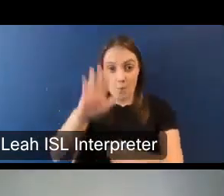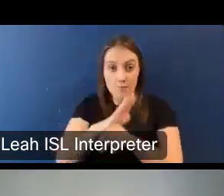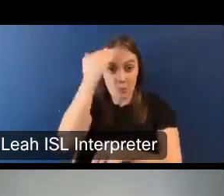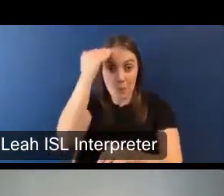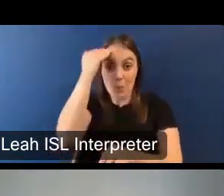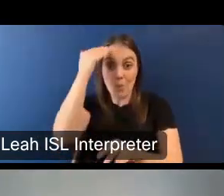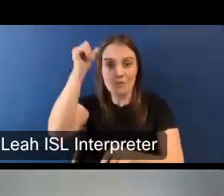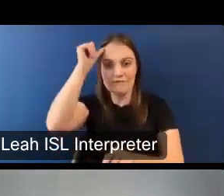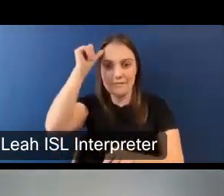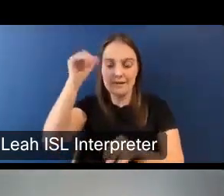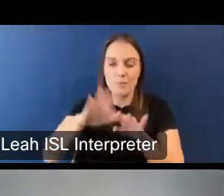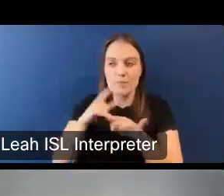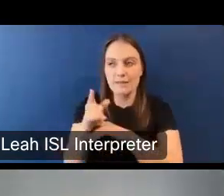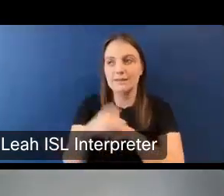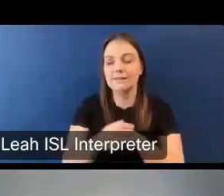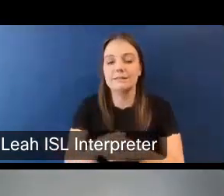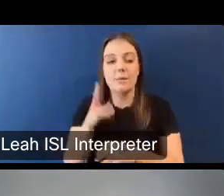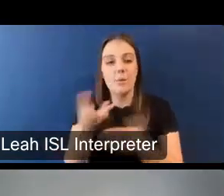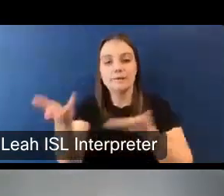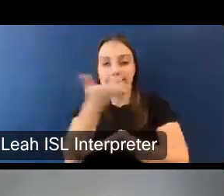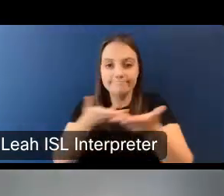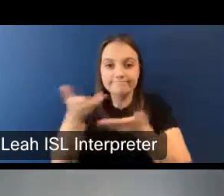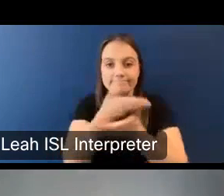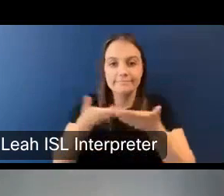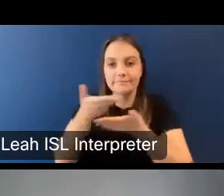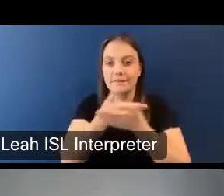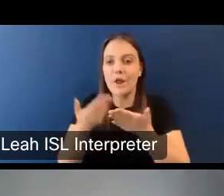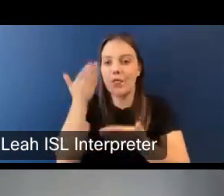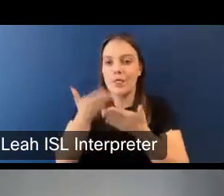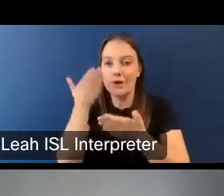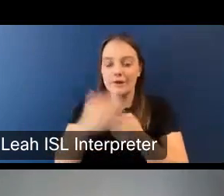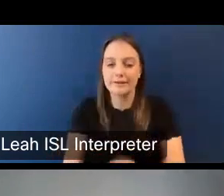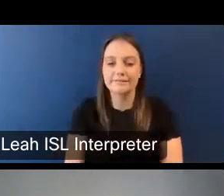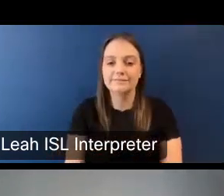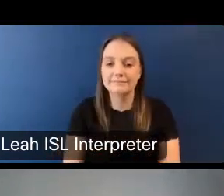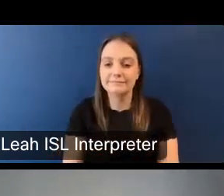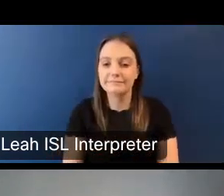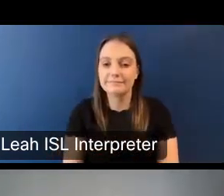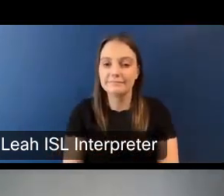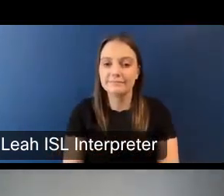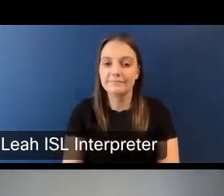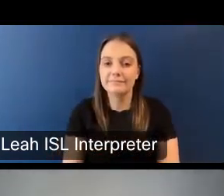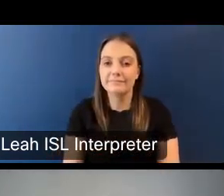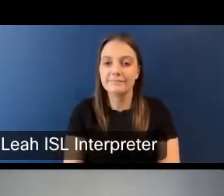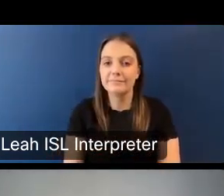a kind of vehicle for sharing learning. I'll speak to that a little bit more. Kind of sat within the